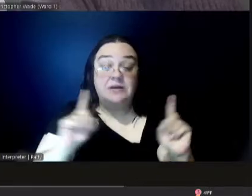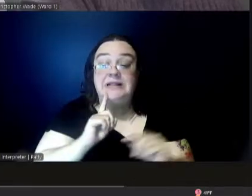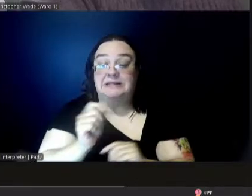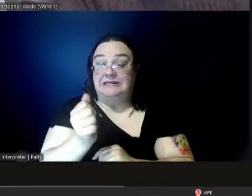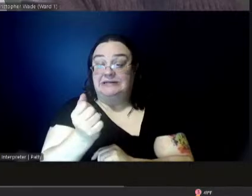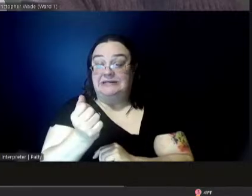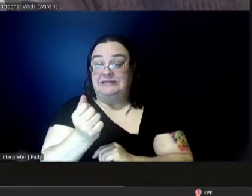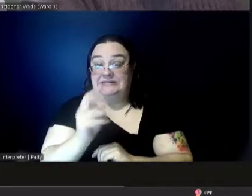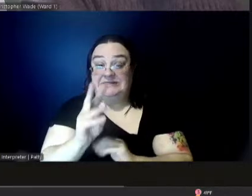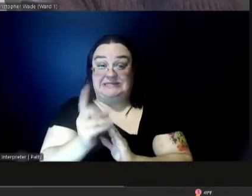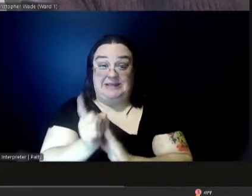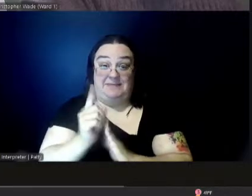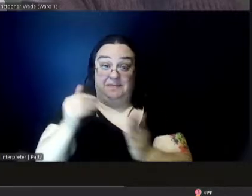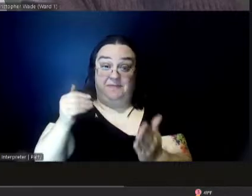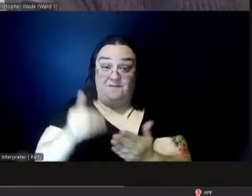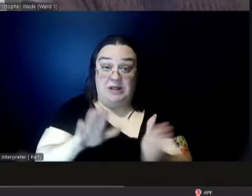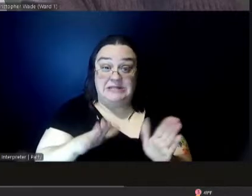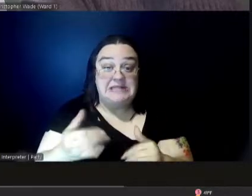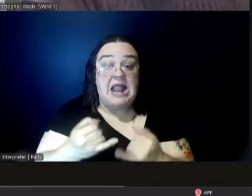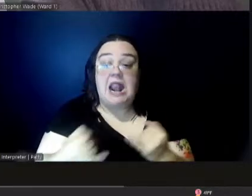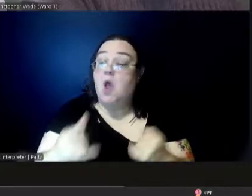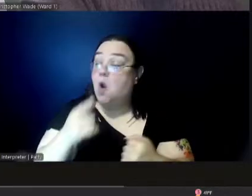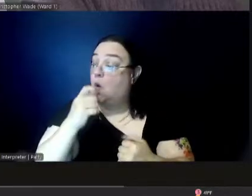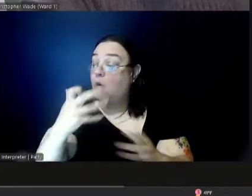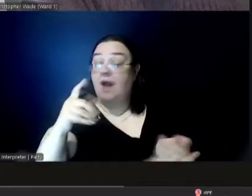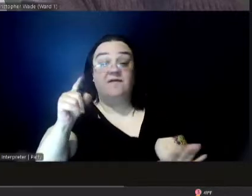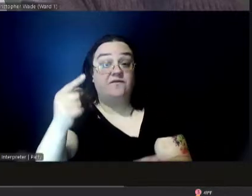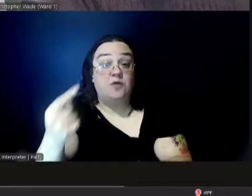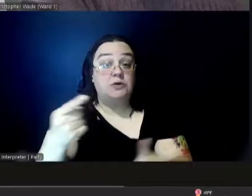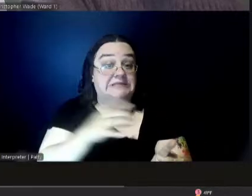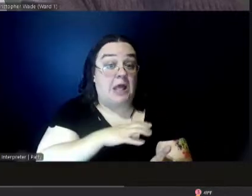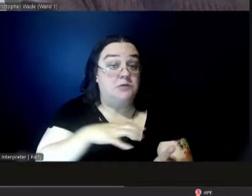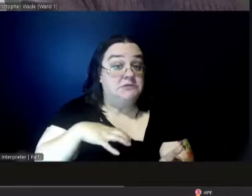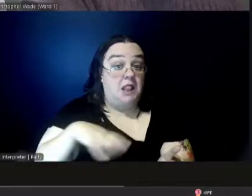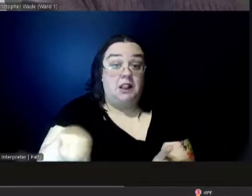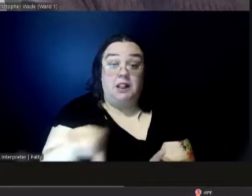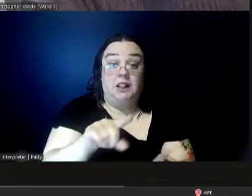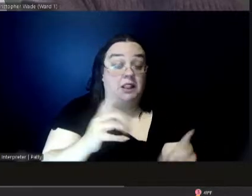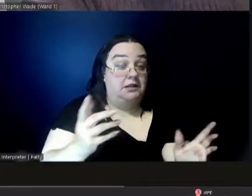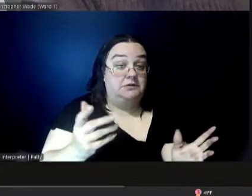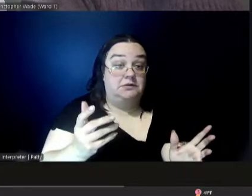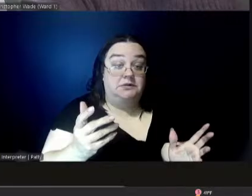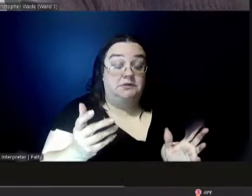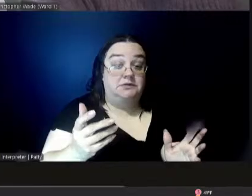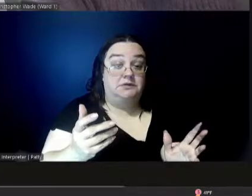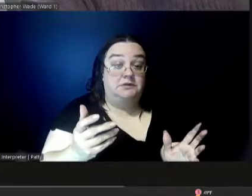the deadline. Who would like to go first? Council members.